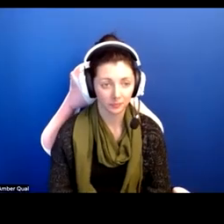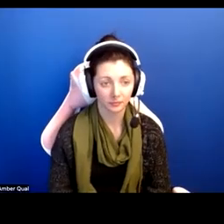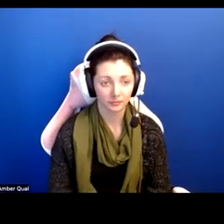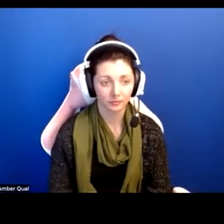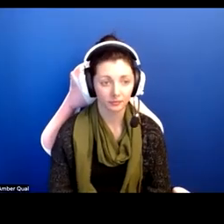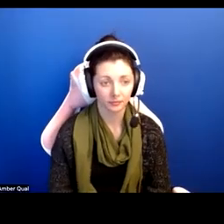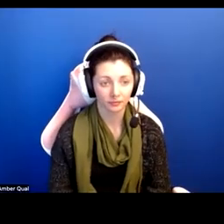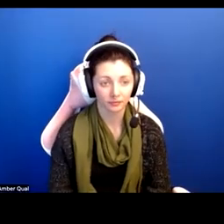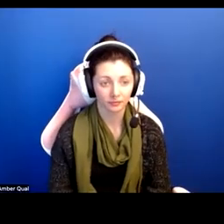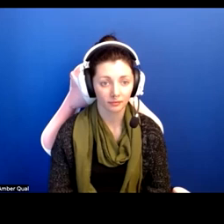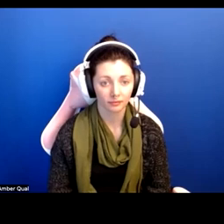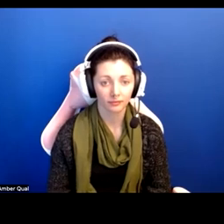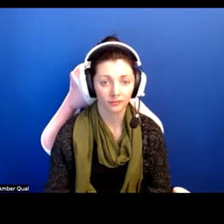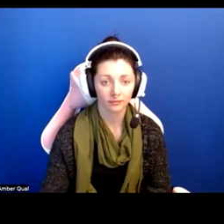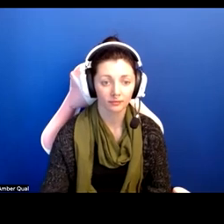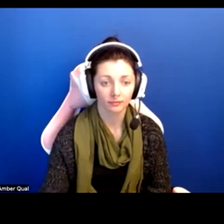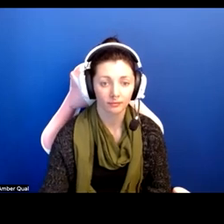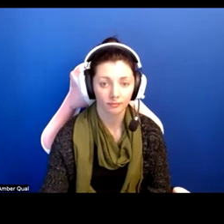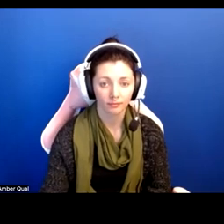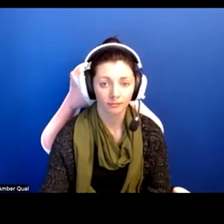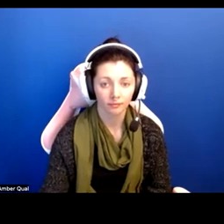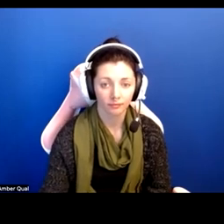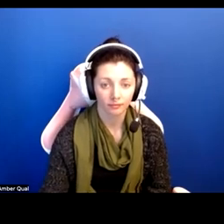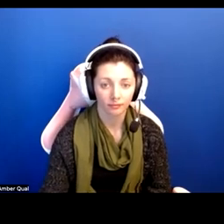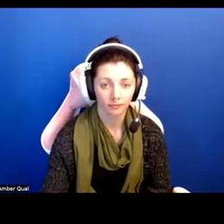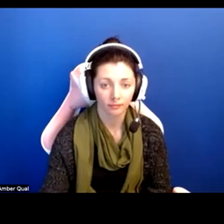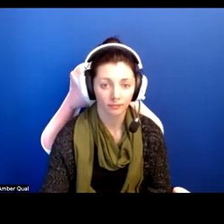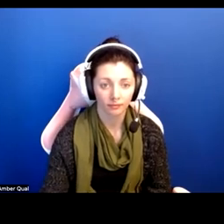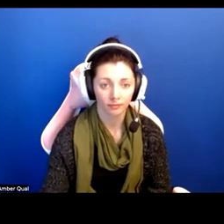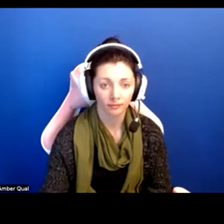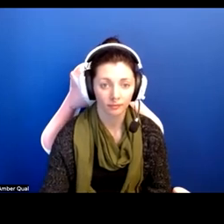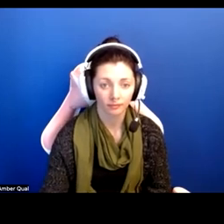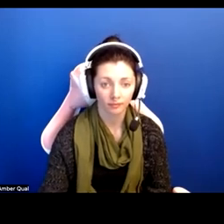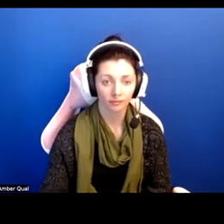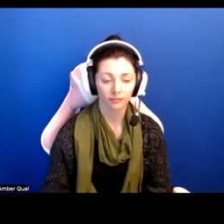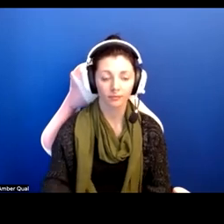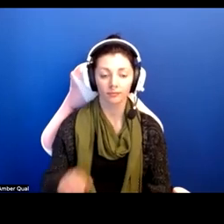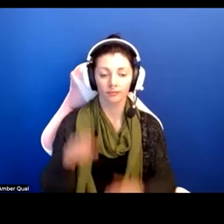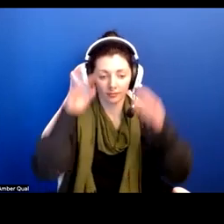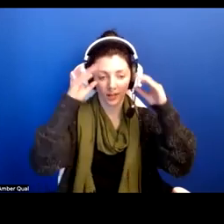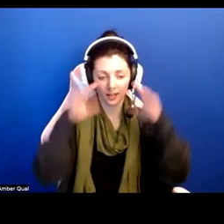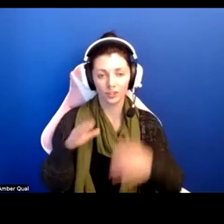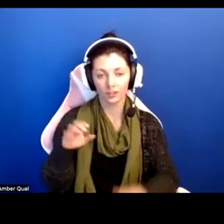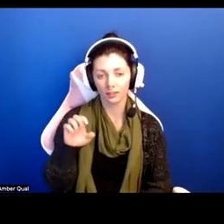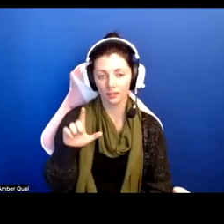Okay. Wow. So much fantastic work and